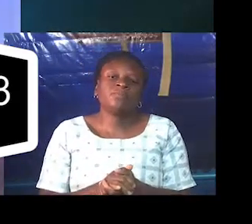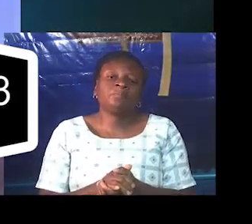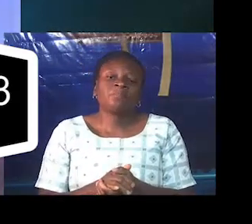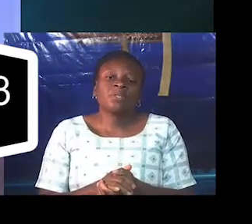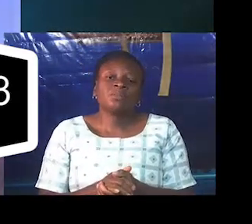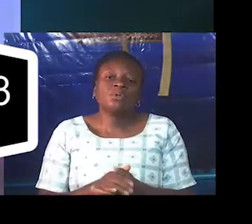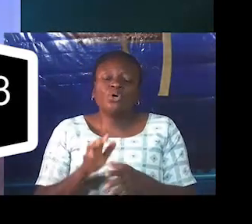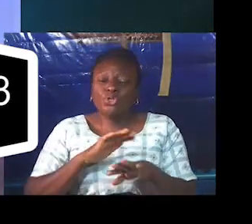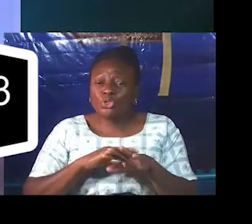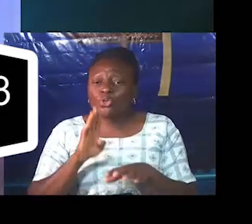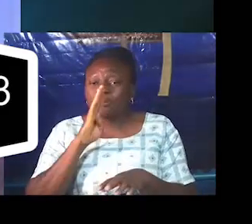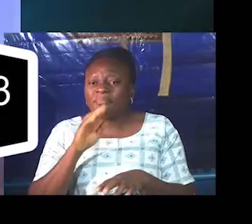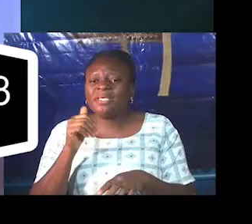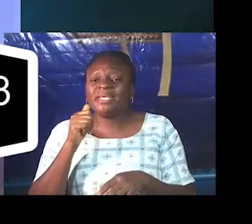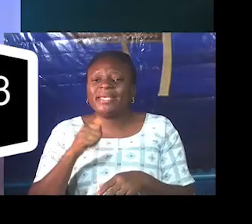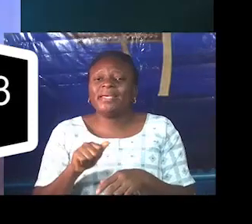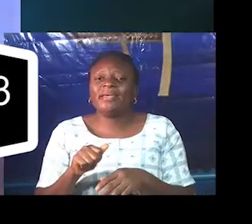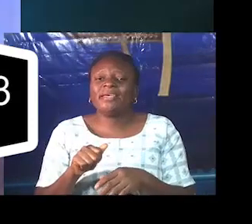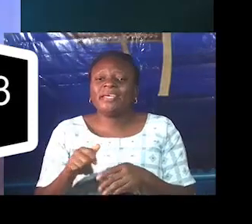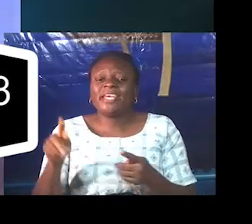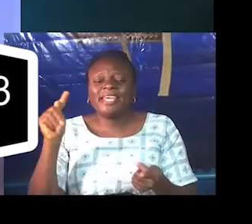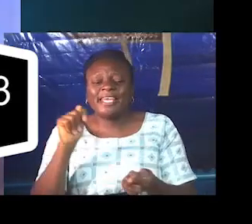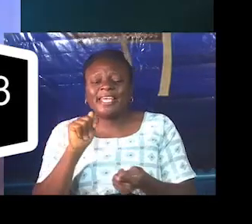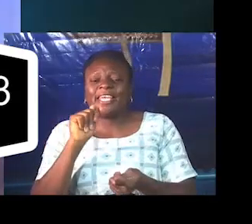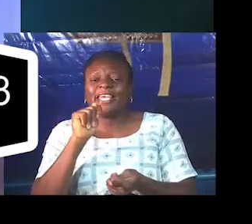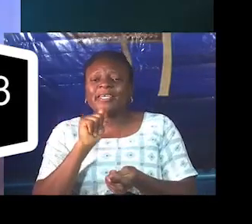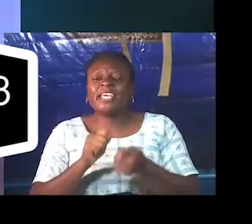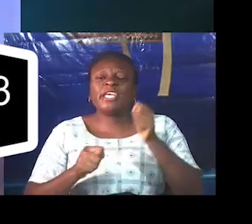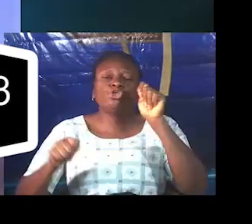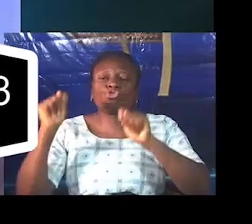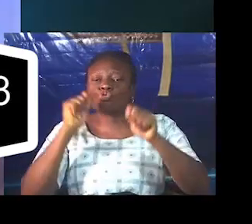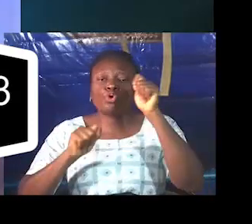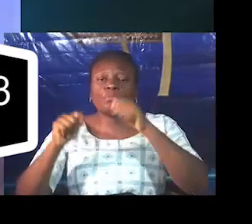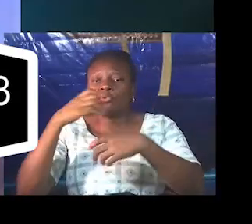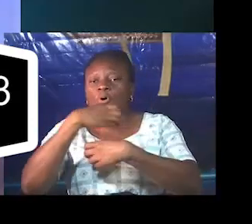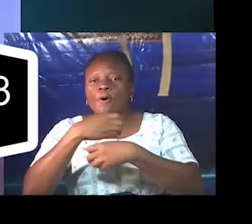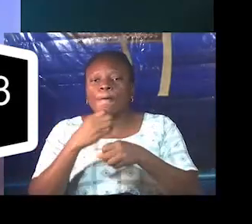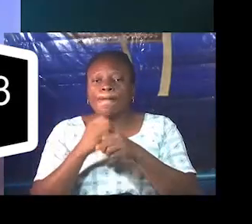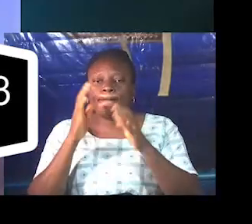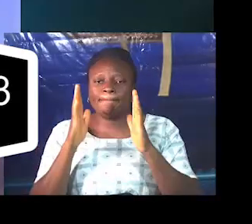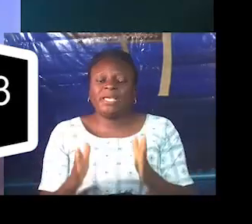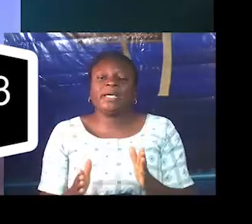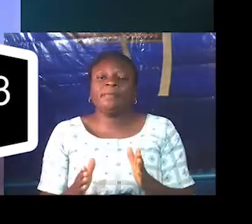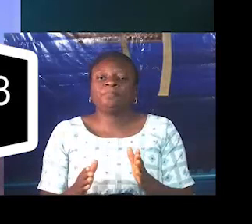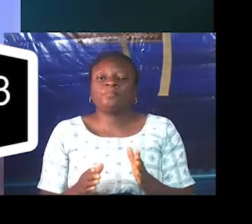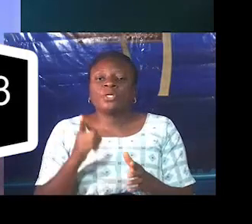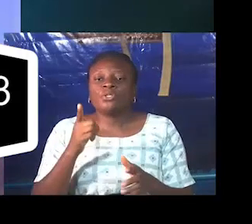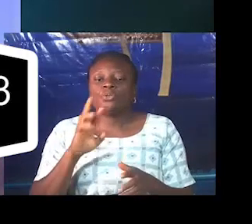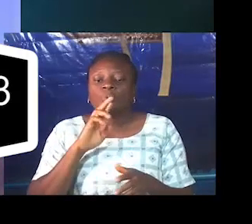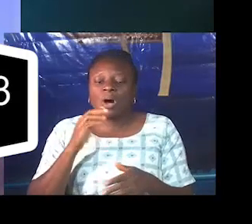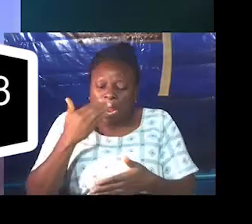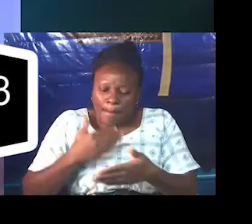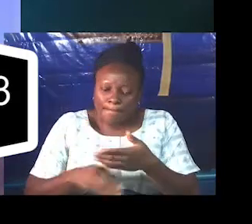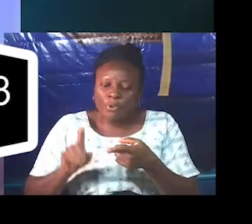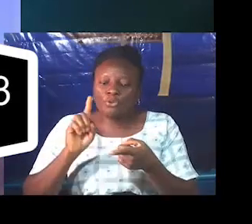you were born, we were expecting great things concerning you. We were expecting that God is going to use you to bring blessing and bring